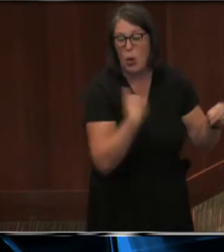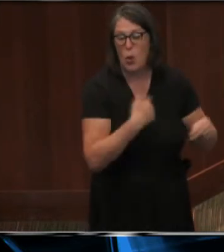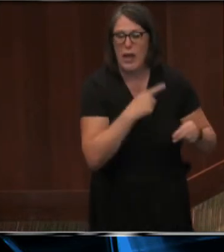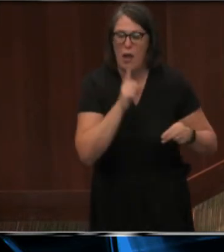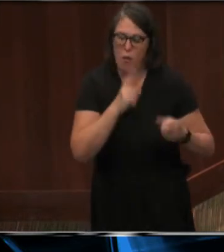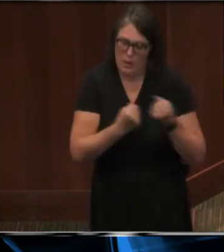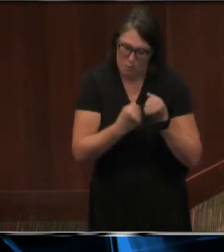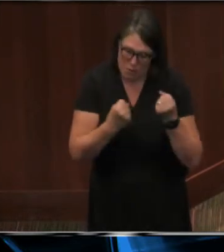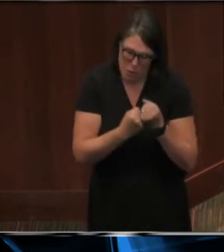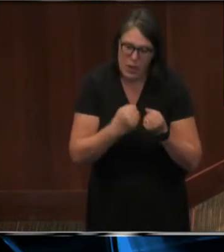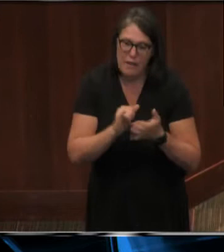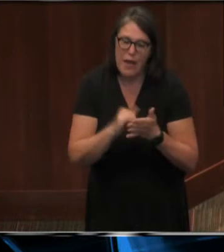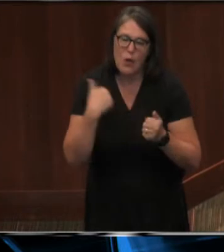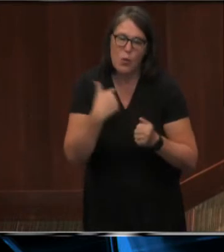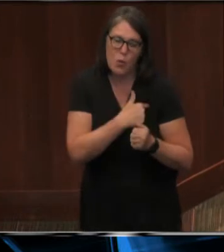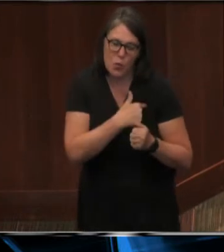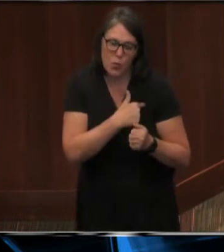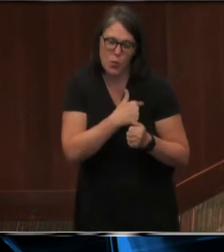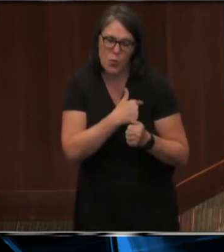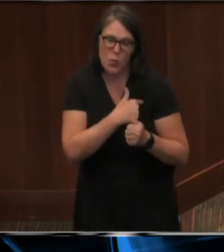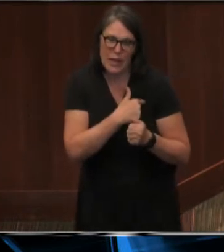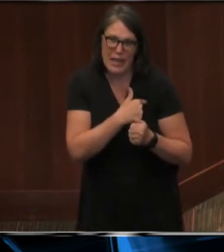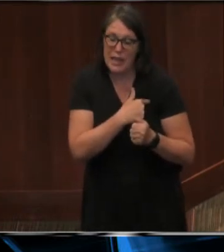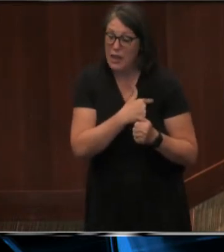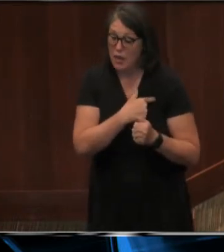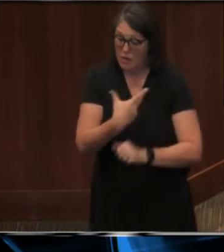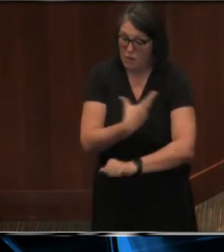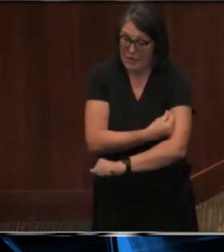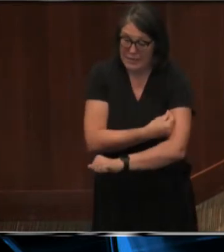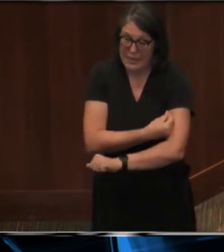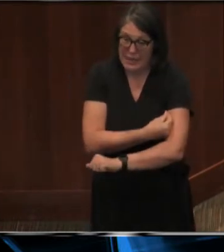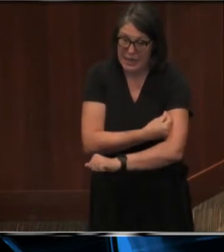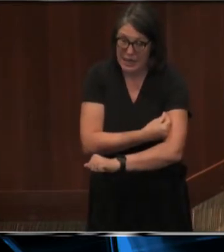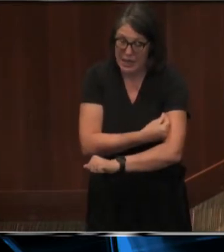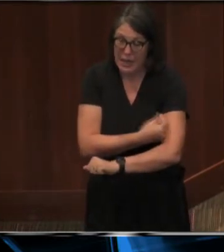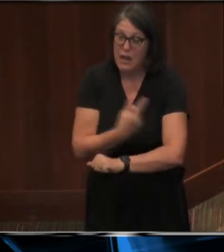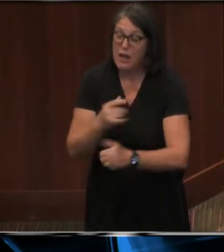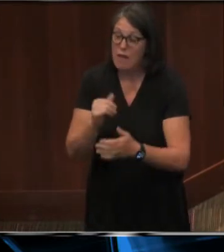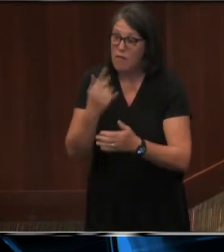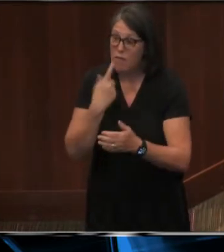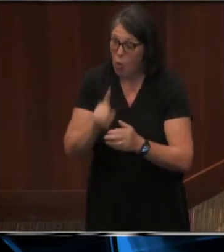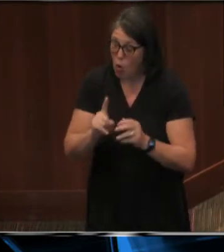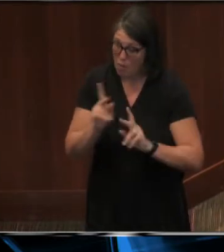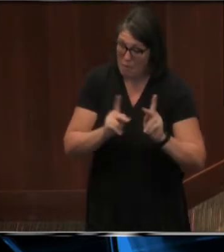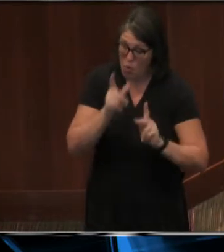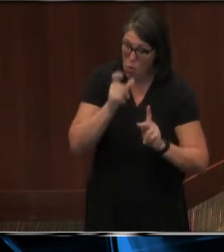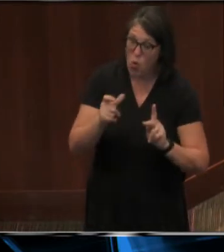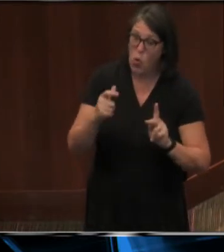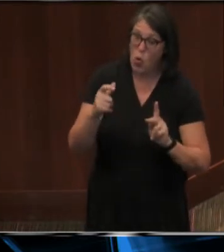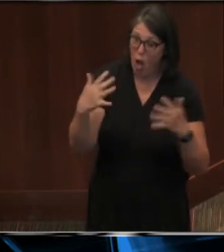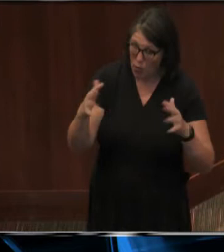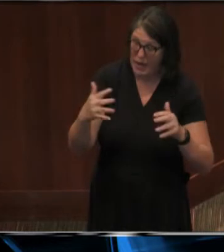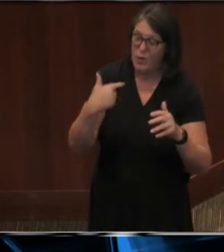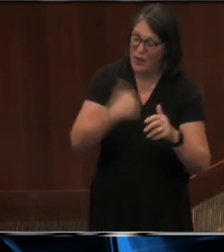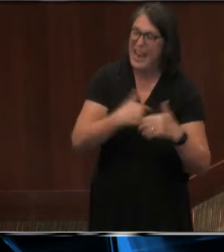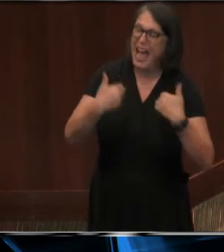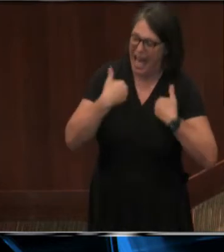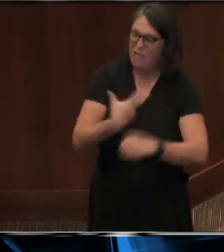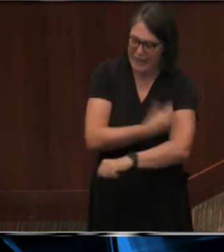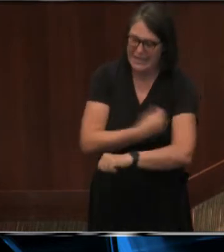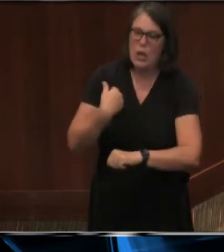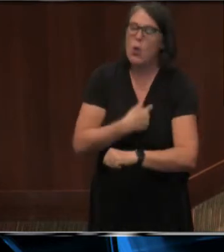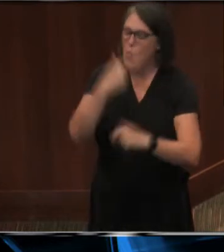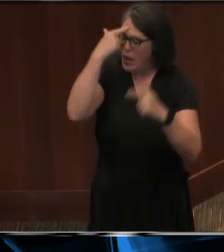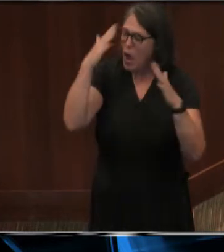we vaccinate for those infections that we do have a vaccine for. So we will be talking with you and hope that you will join us